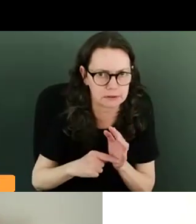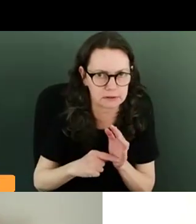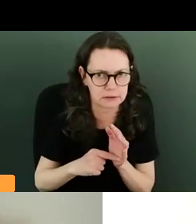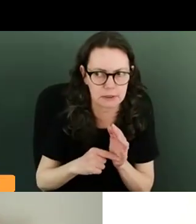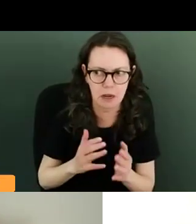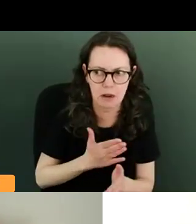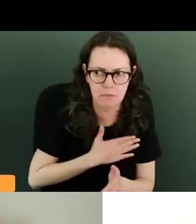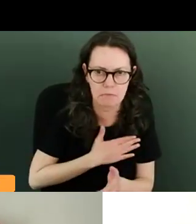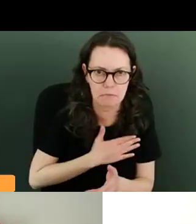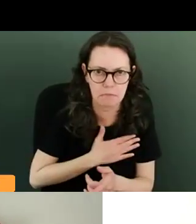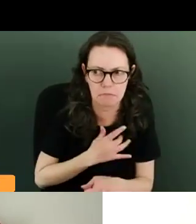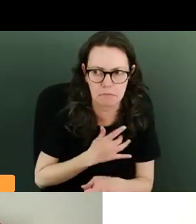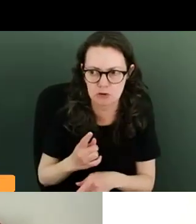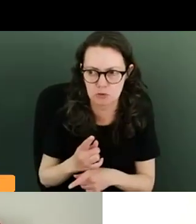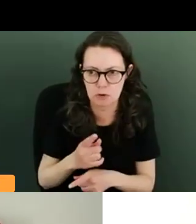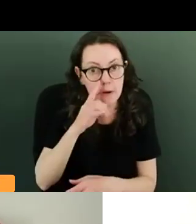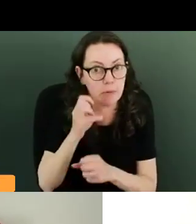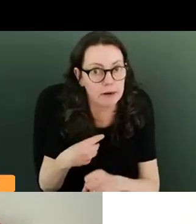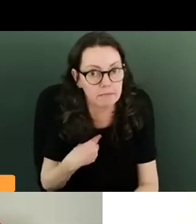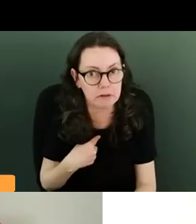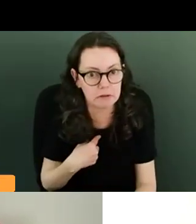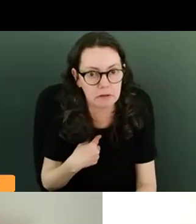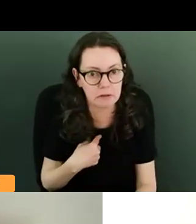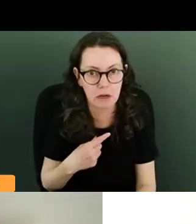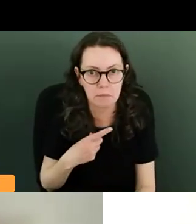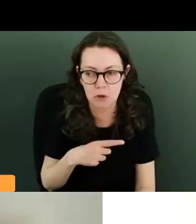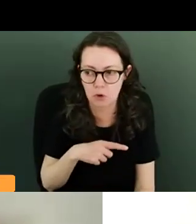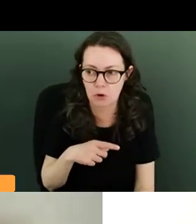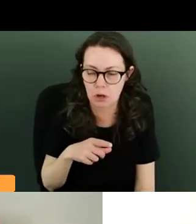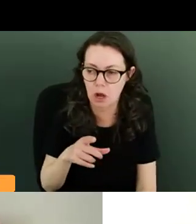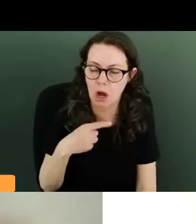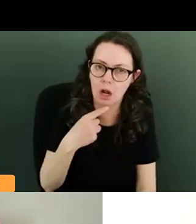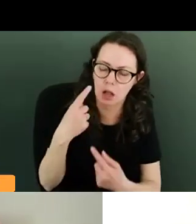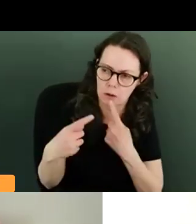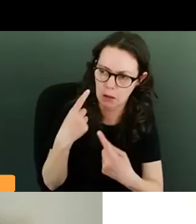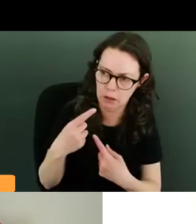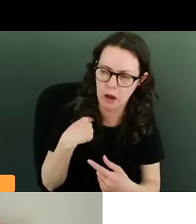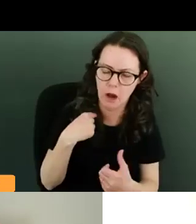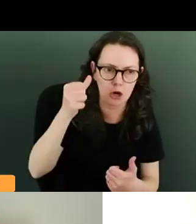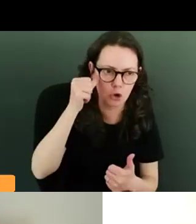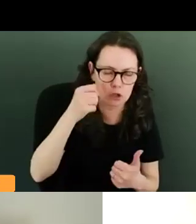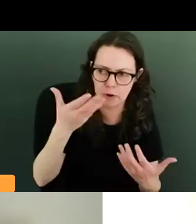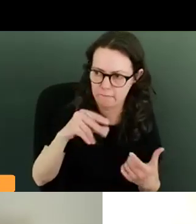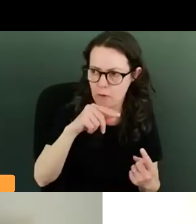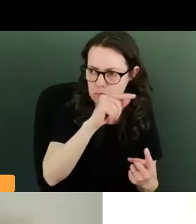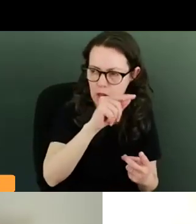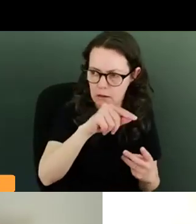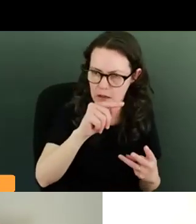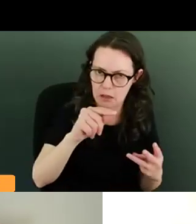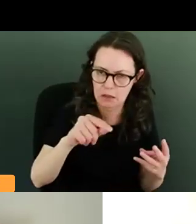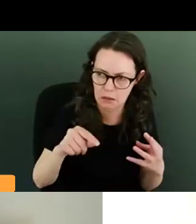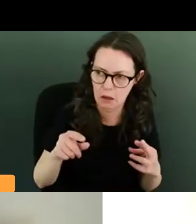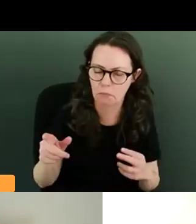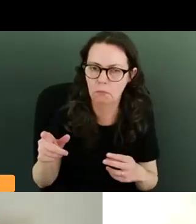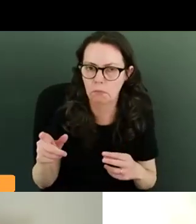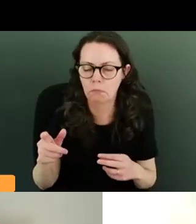say, people believe it because they've taken the time to get to know you, you're invested in them. And what I'm hoping with the